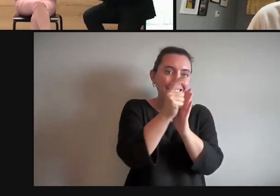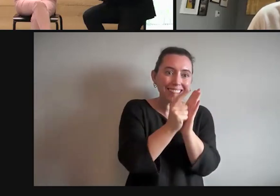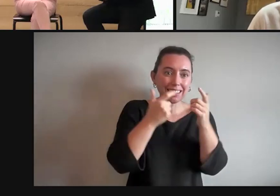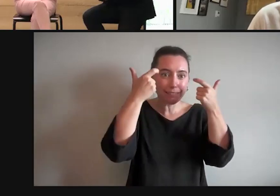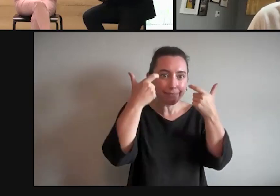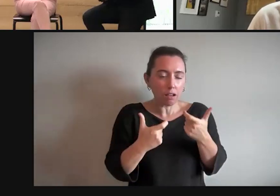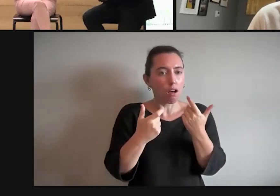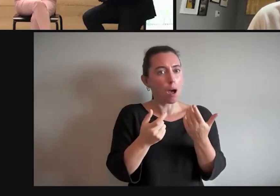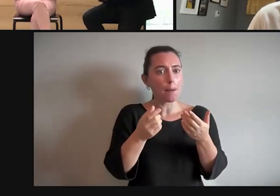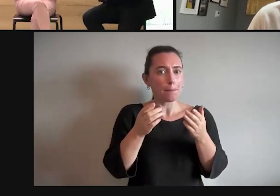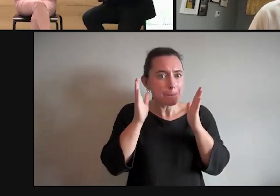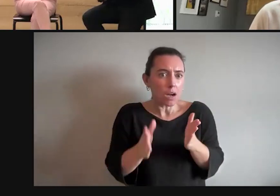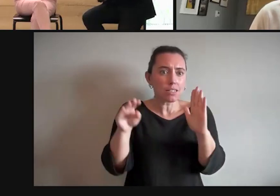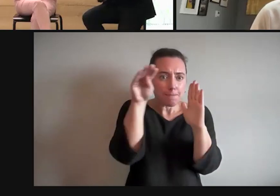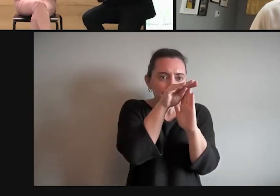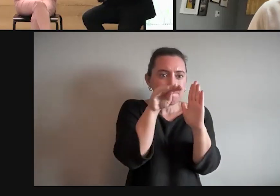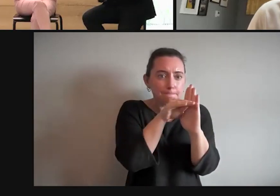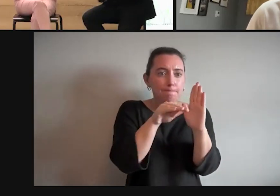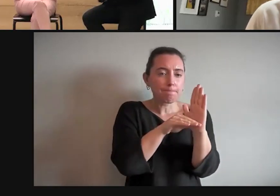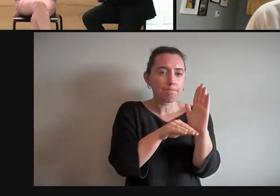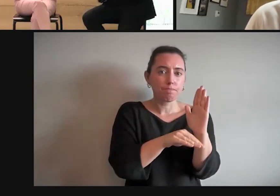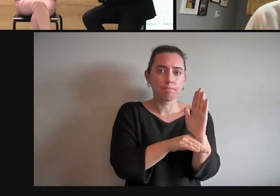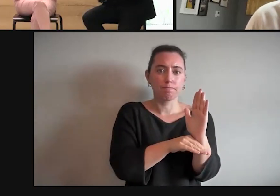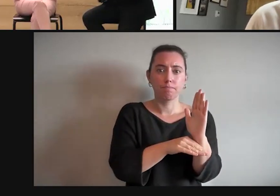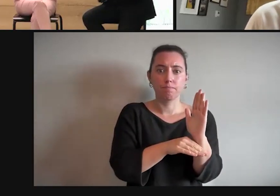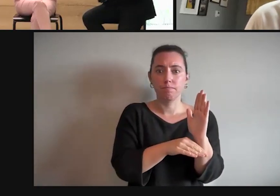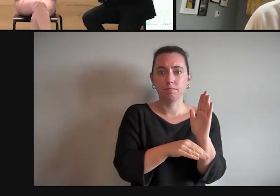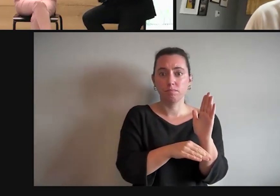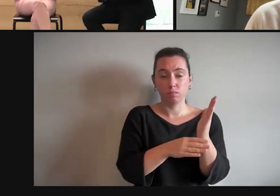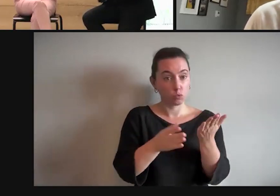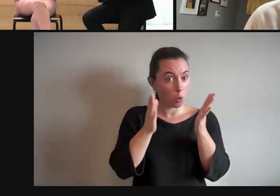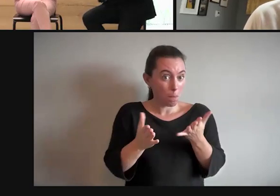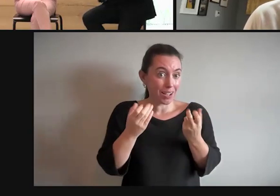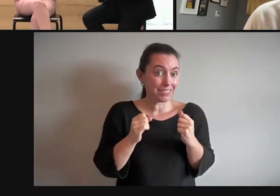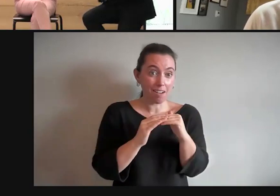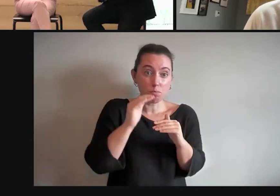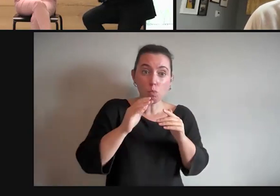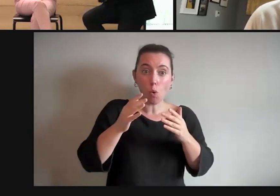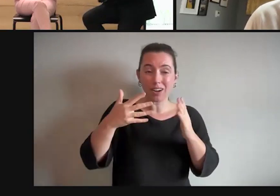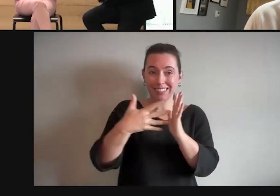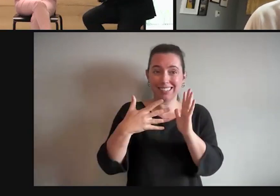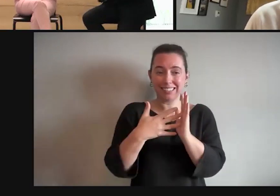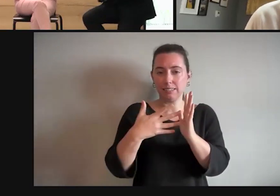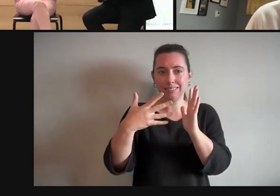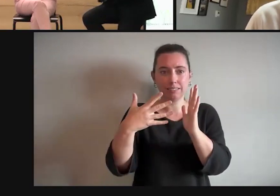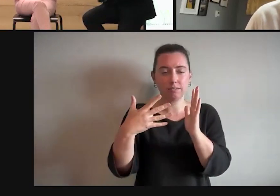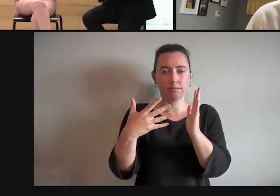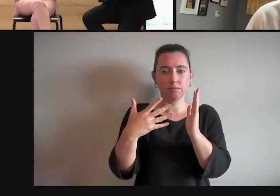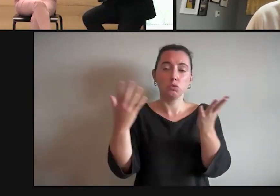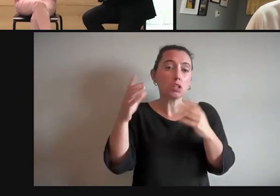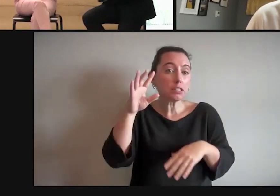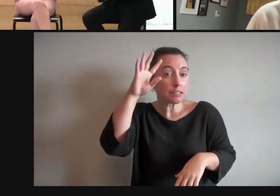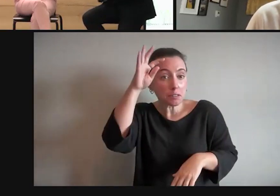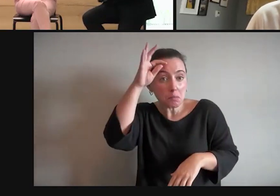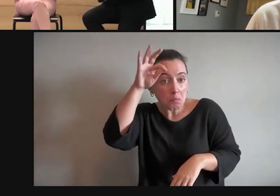about that we need, for example, to do more testing. And it's just an idea, but